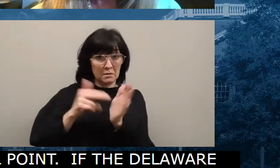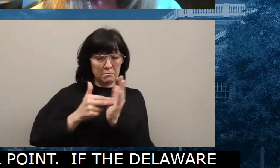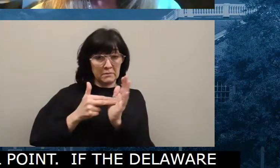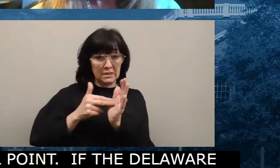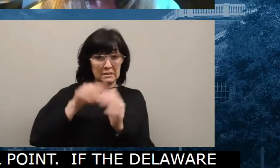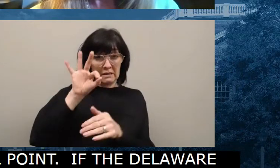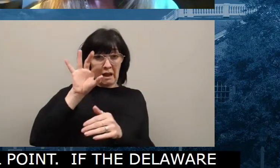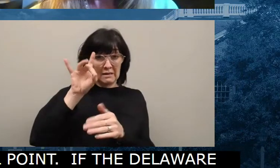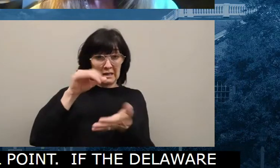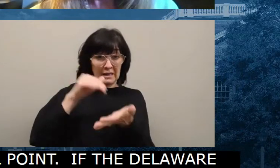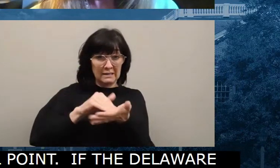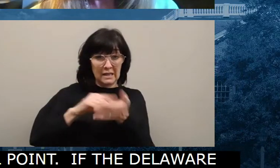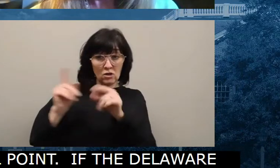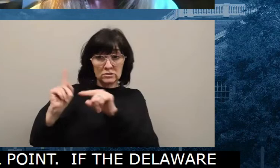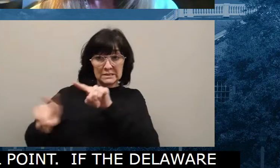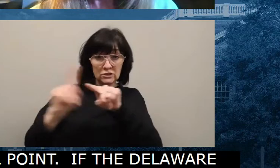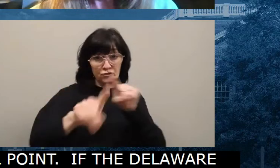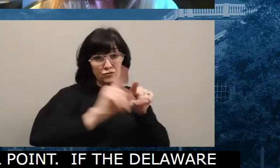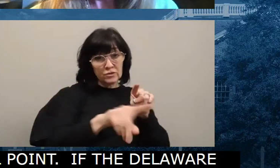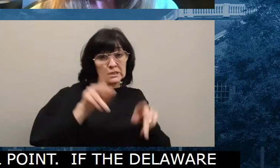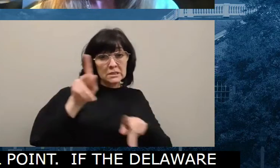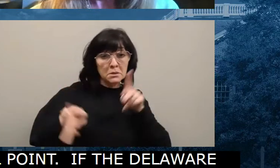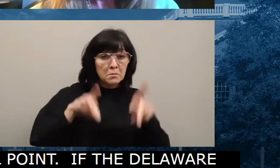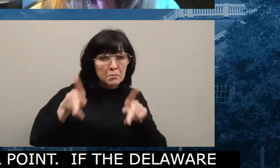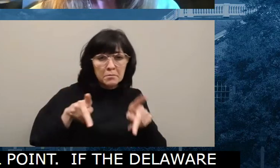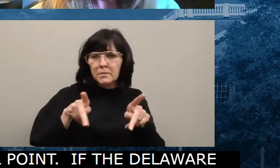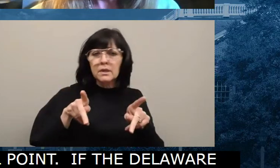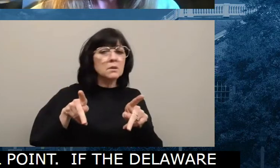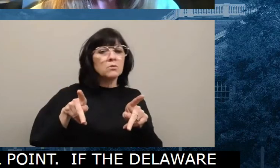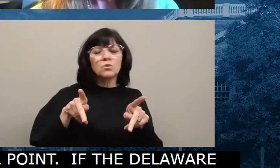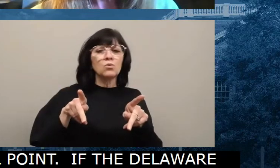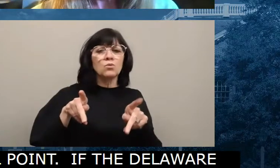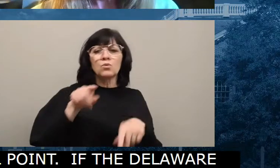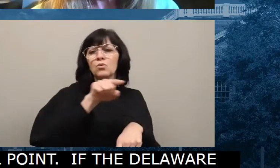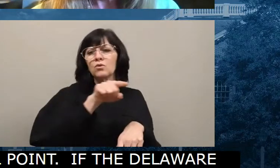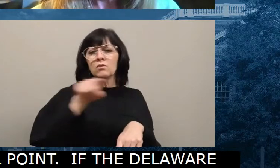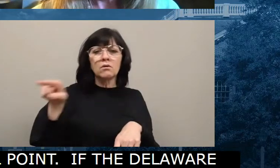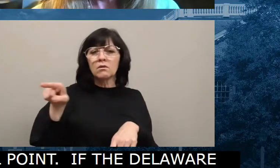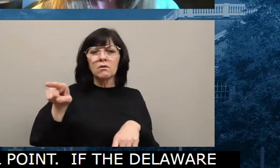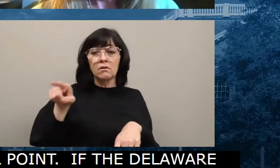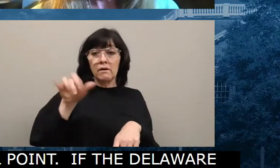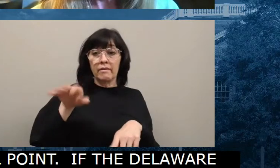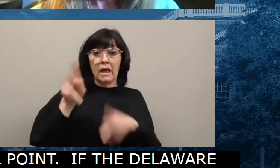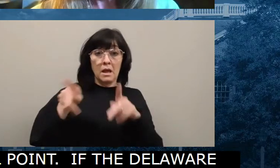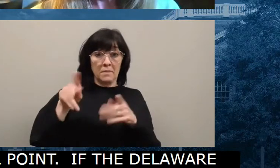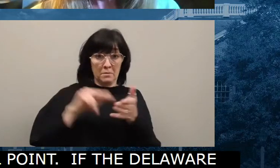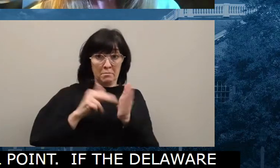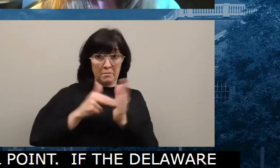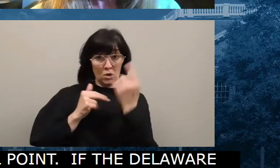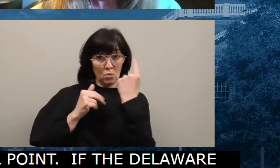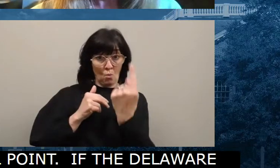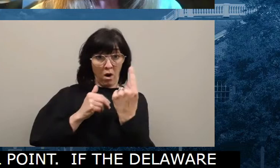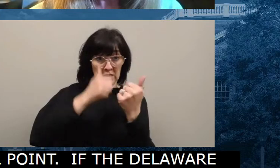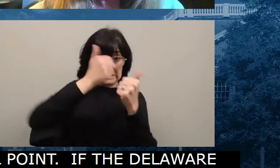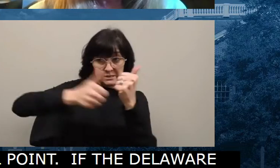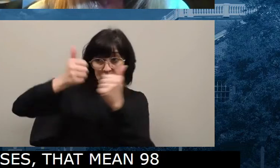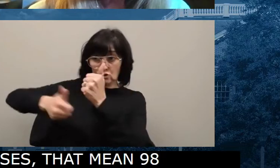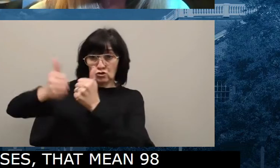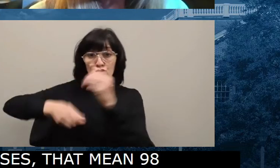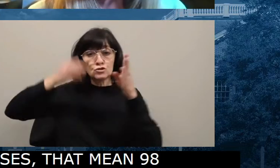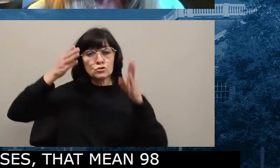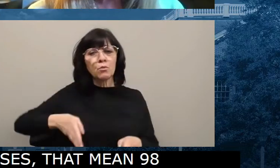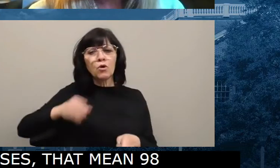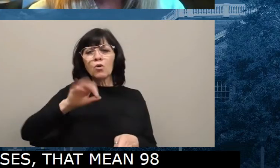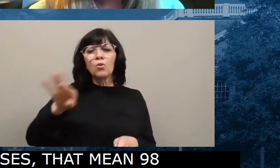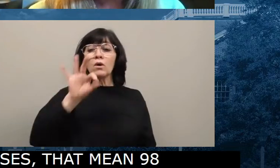that number include any repeats, like someone who maybe tested positive twice in the same week? Dr. Rattay.